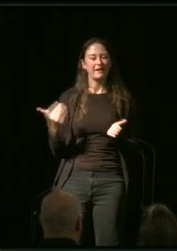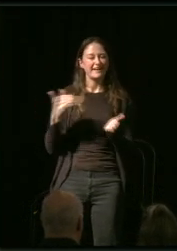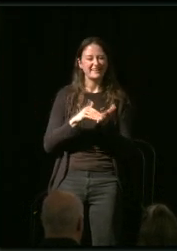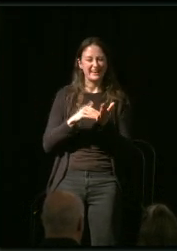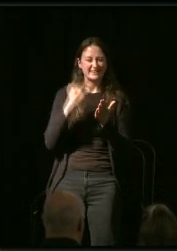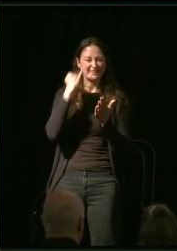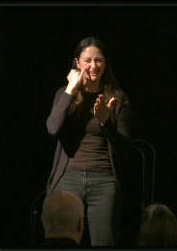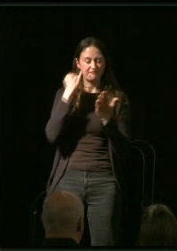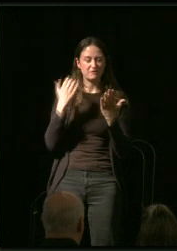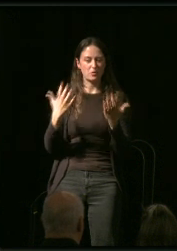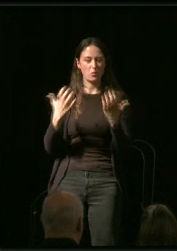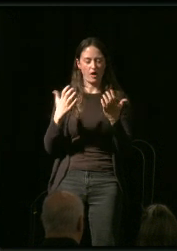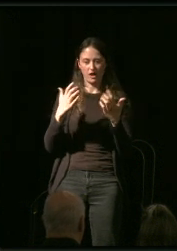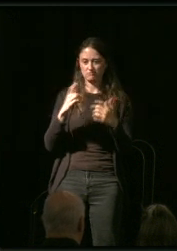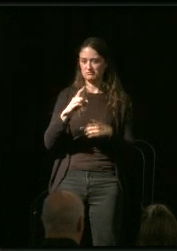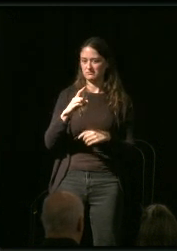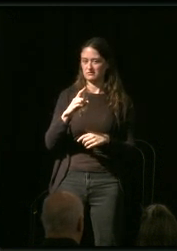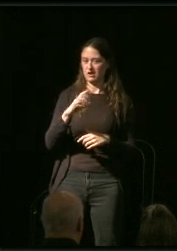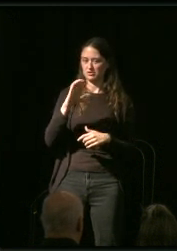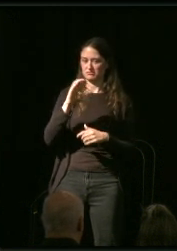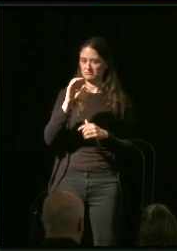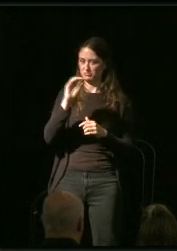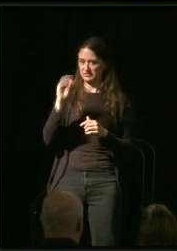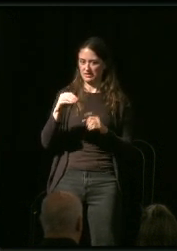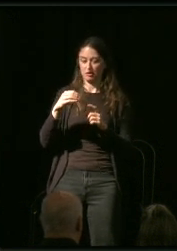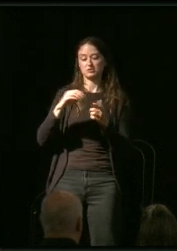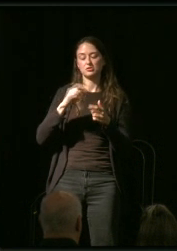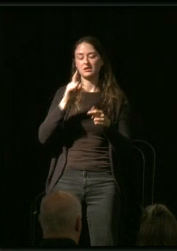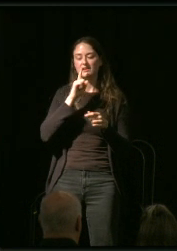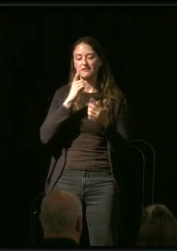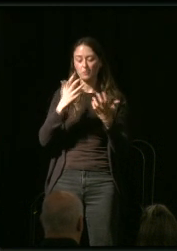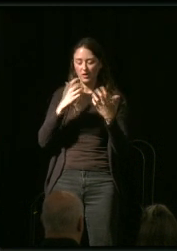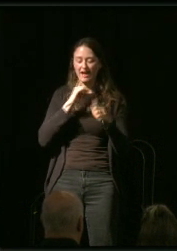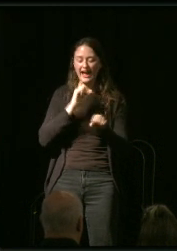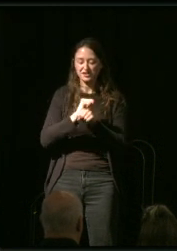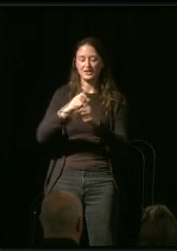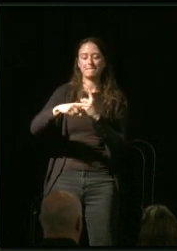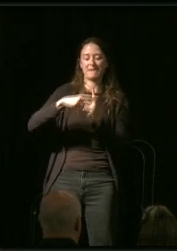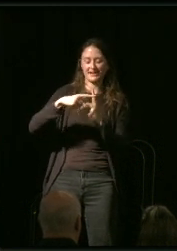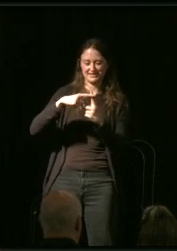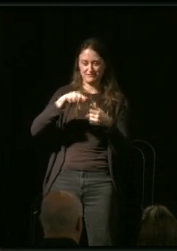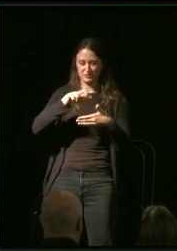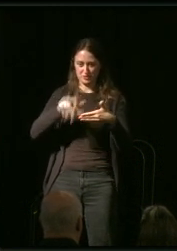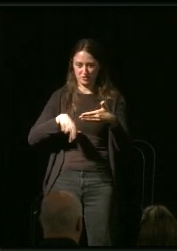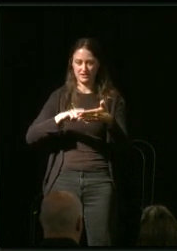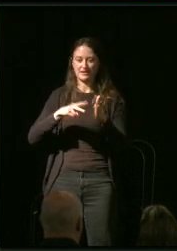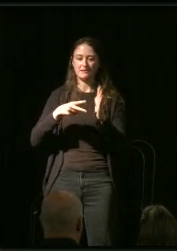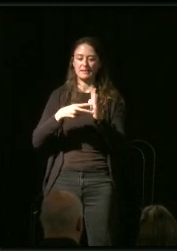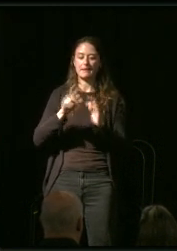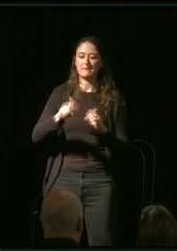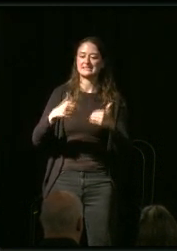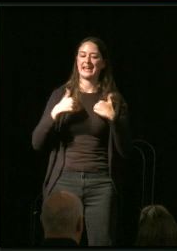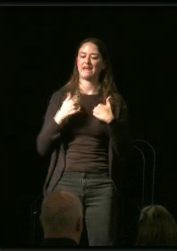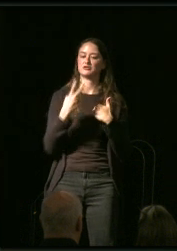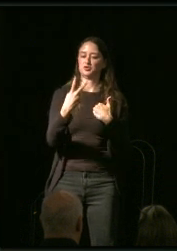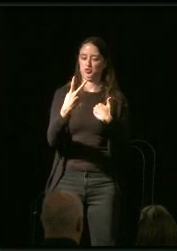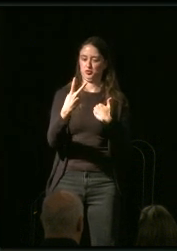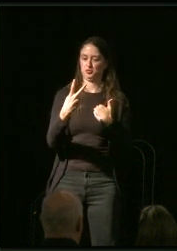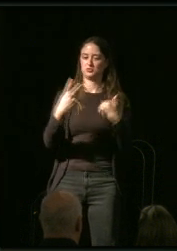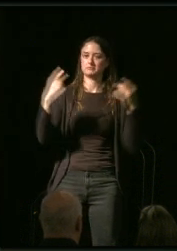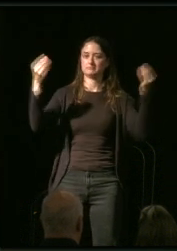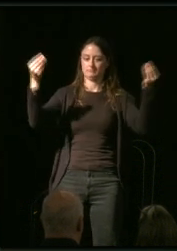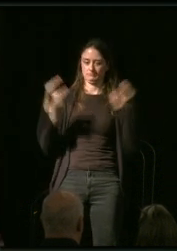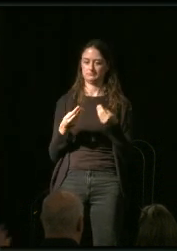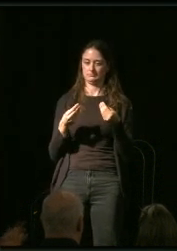there needs to be 2 pathogenic variants. What to do if the results are inconclusive? These are